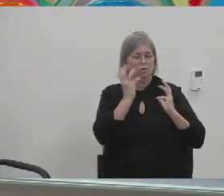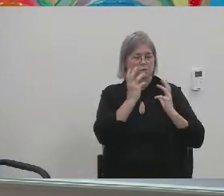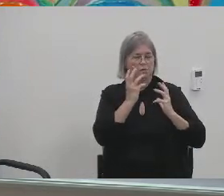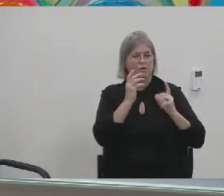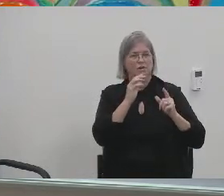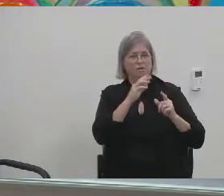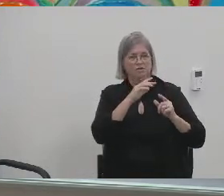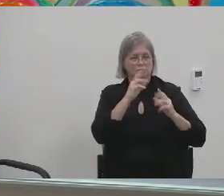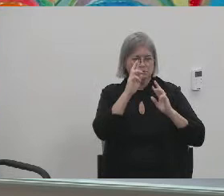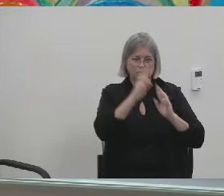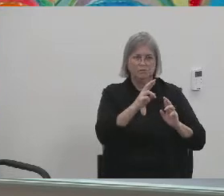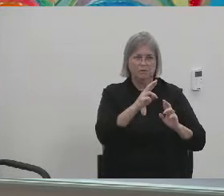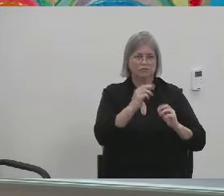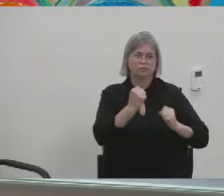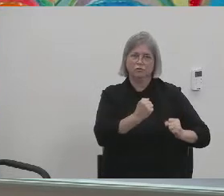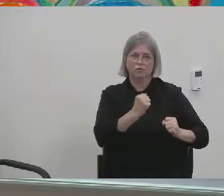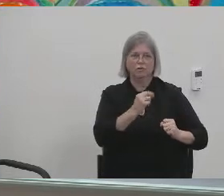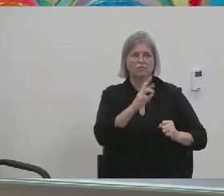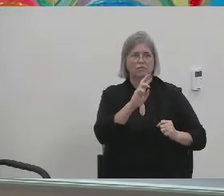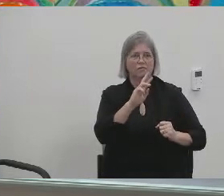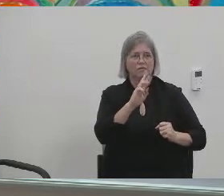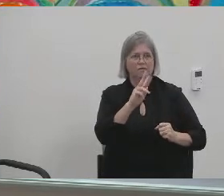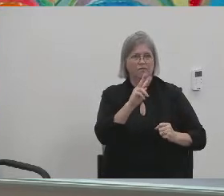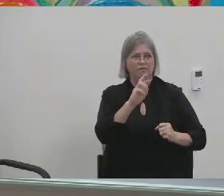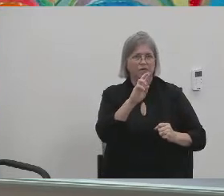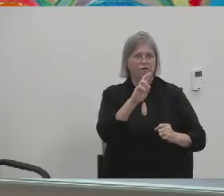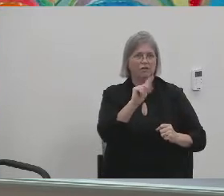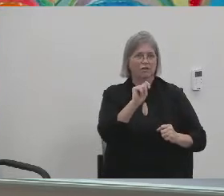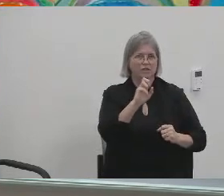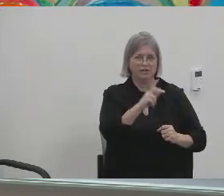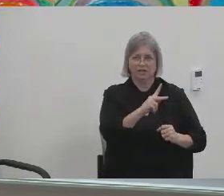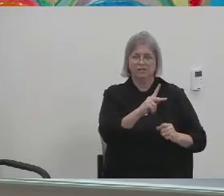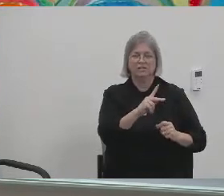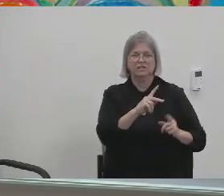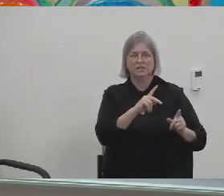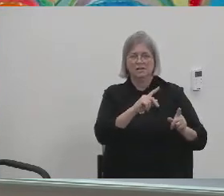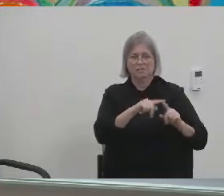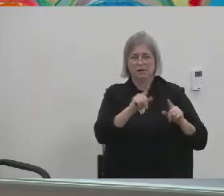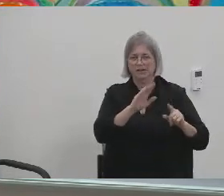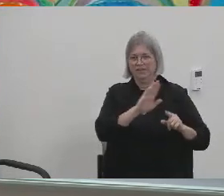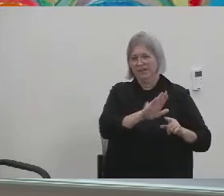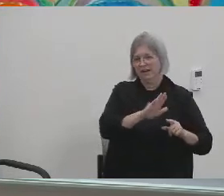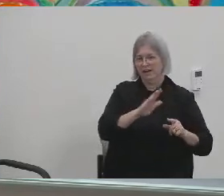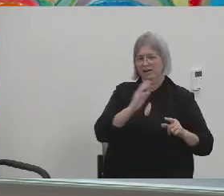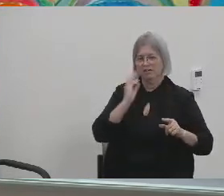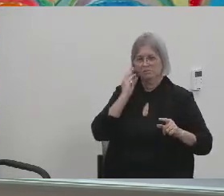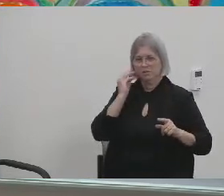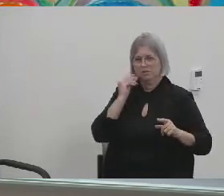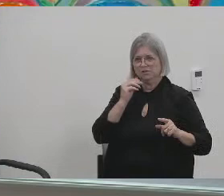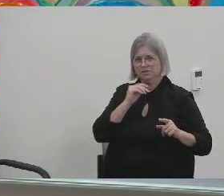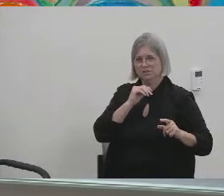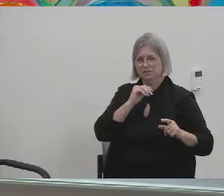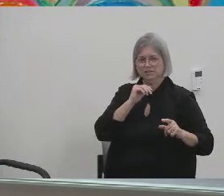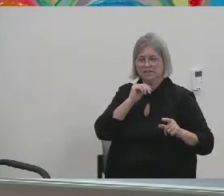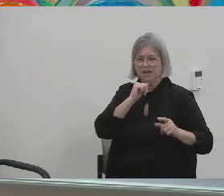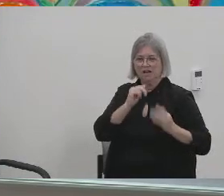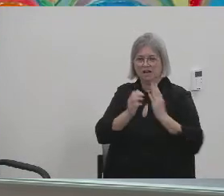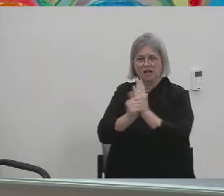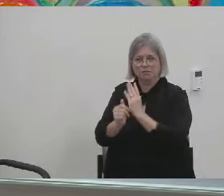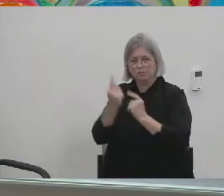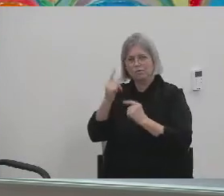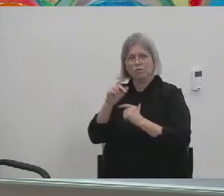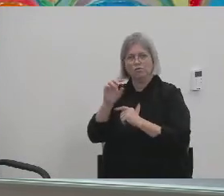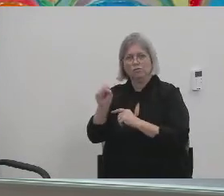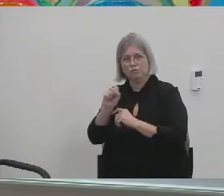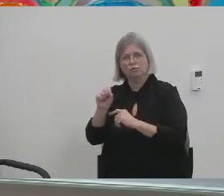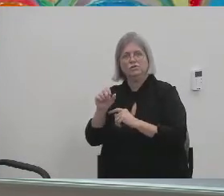respect for all of them. And that's not necessarily their thing. Like they don't They are not Schoology experts or